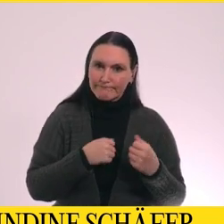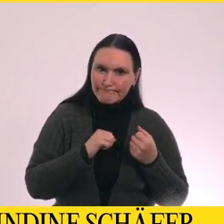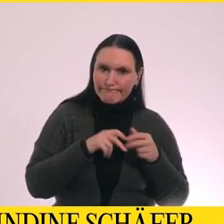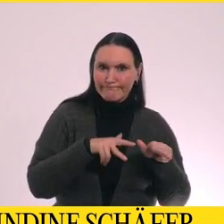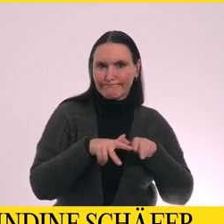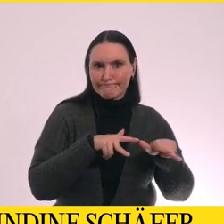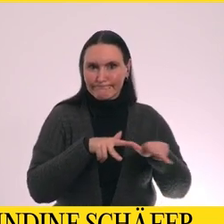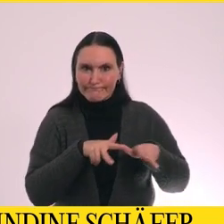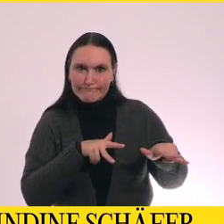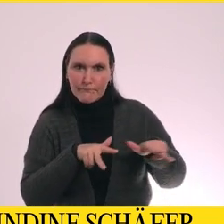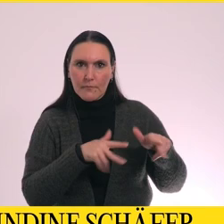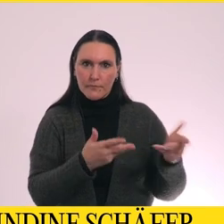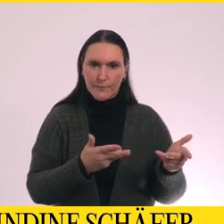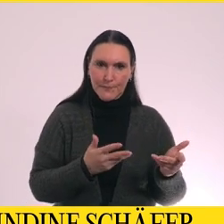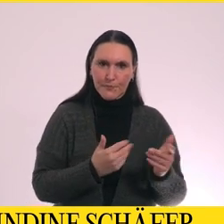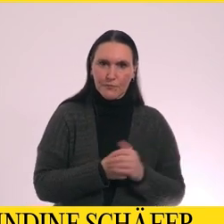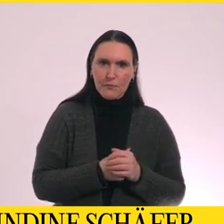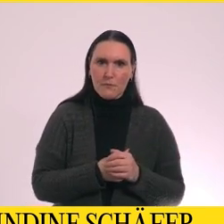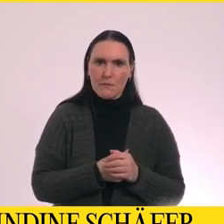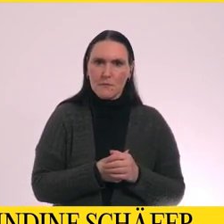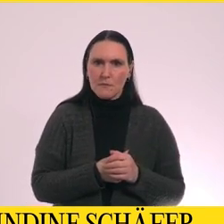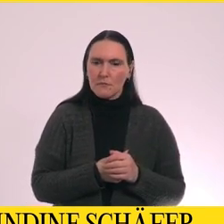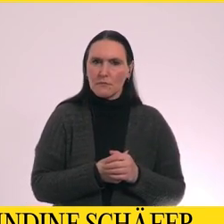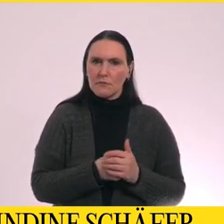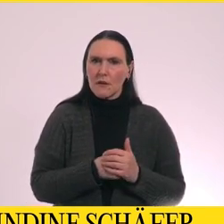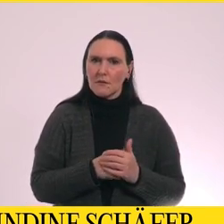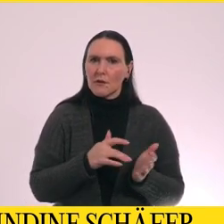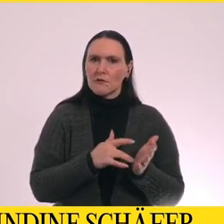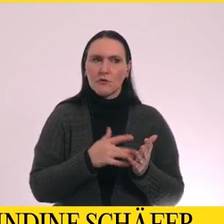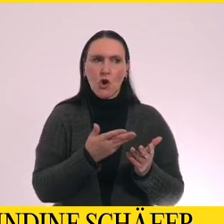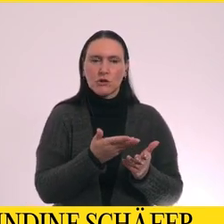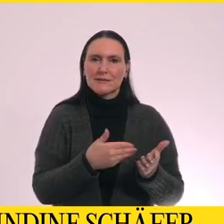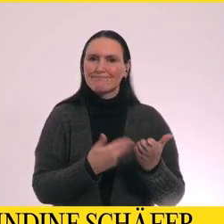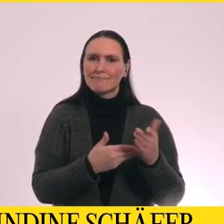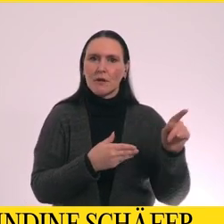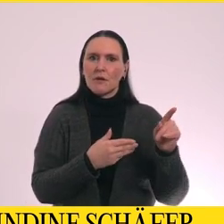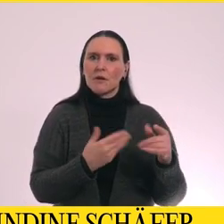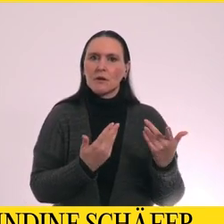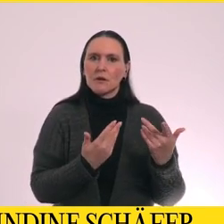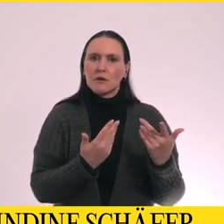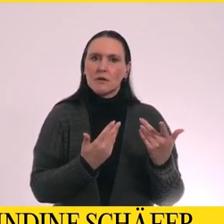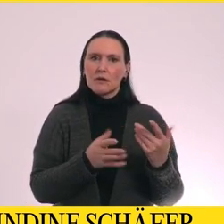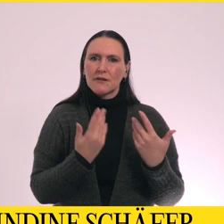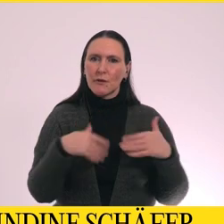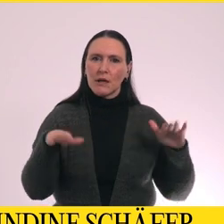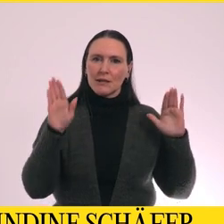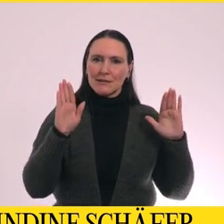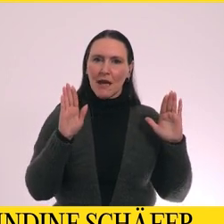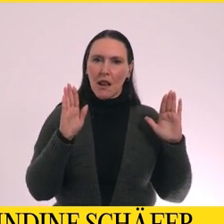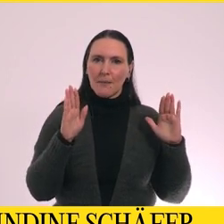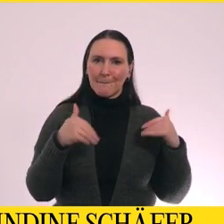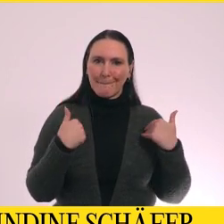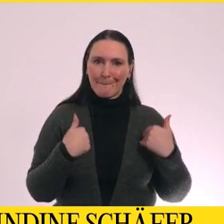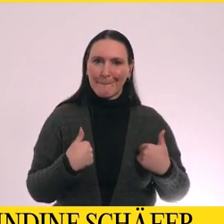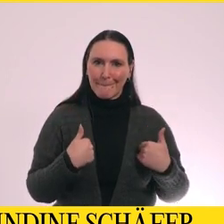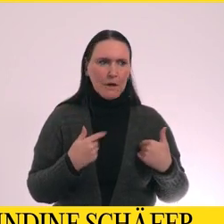because the system dehumanizes the asylum seeker, and then Trampoline House tries to